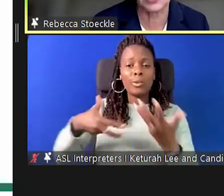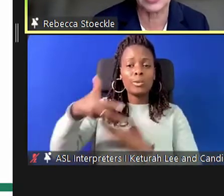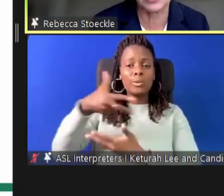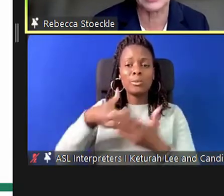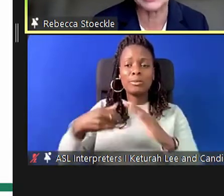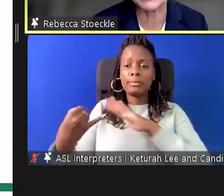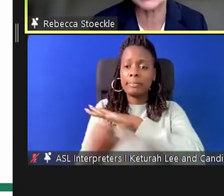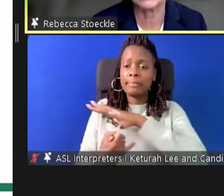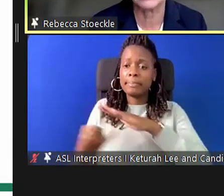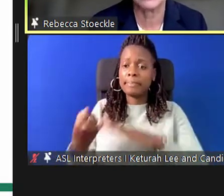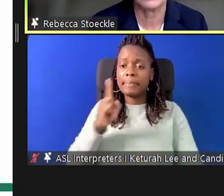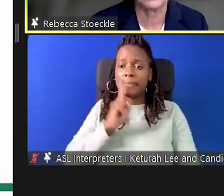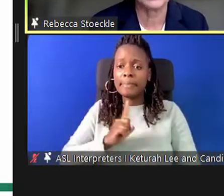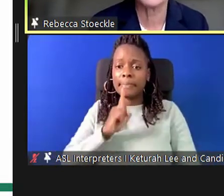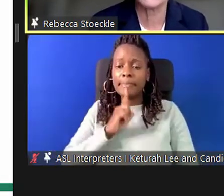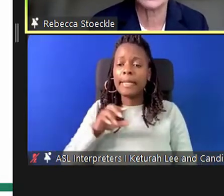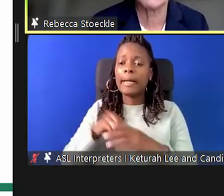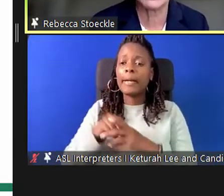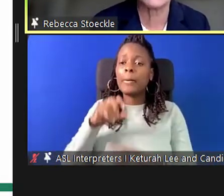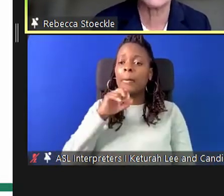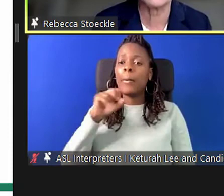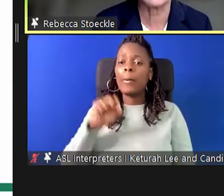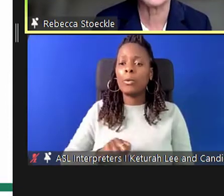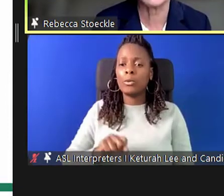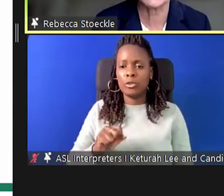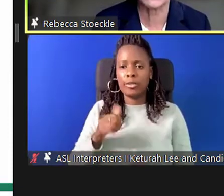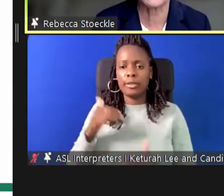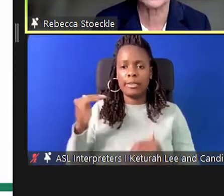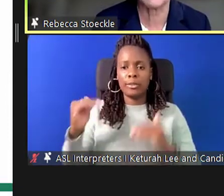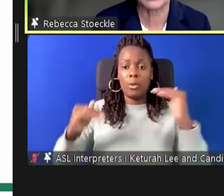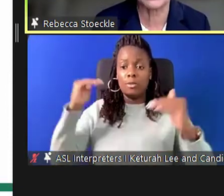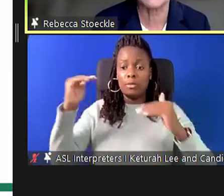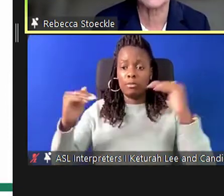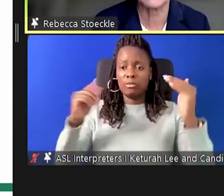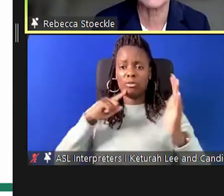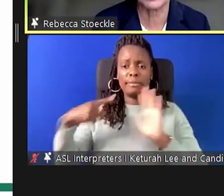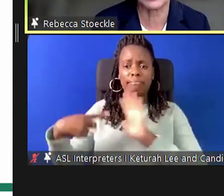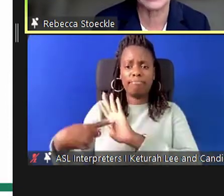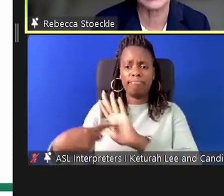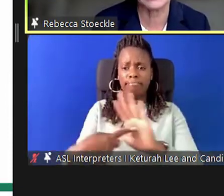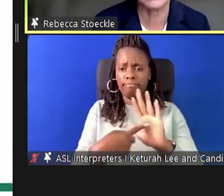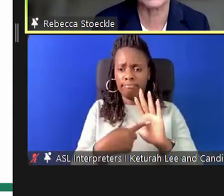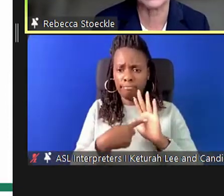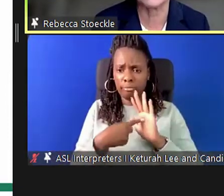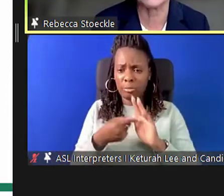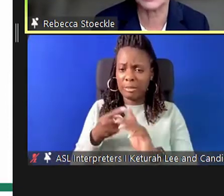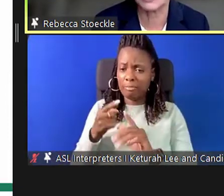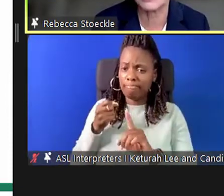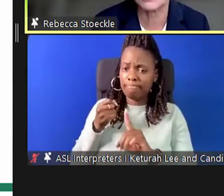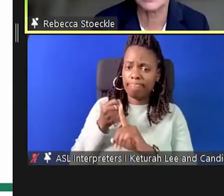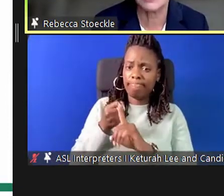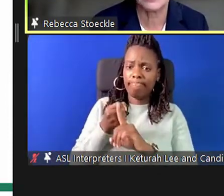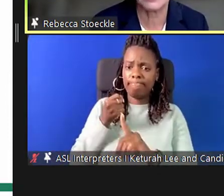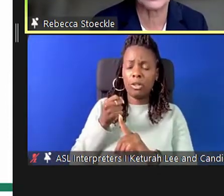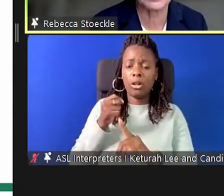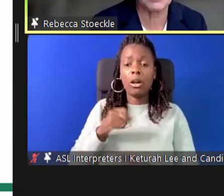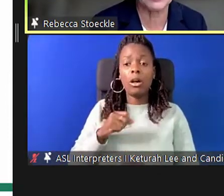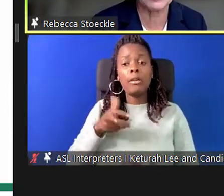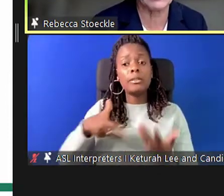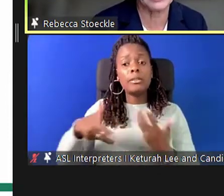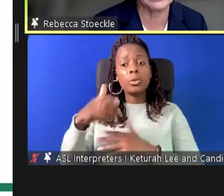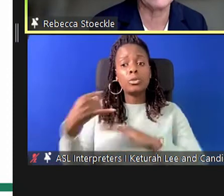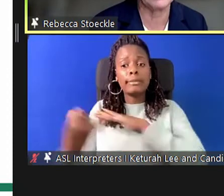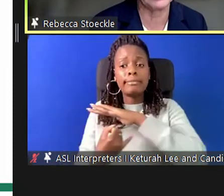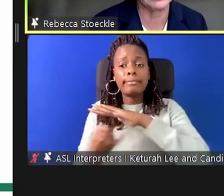in Older Adults, which documented the substantial impacts of social isolation and loneliness on the health